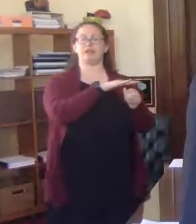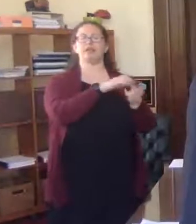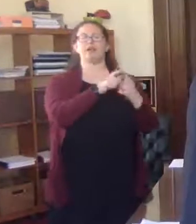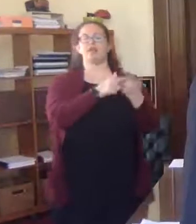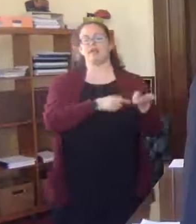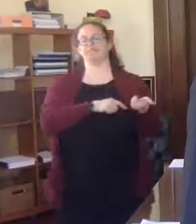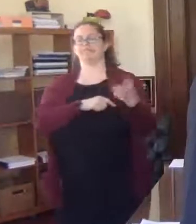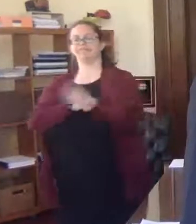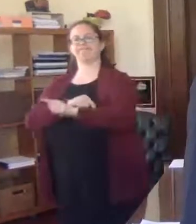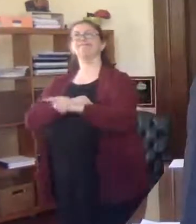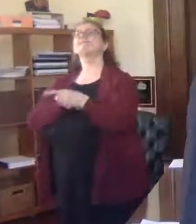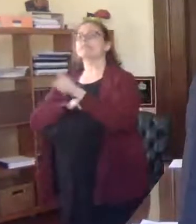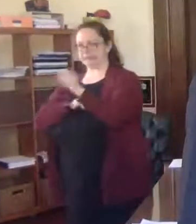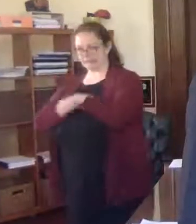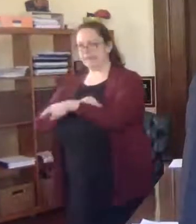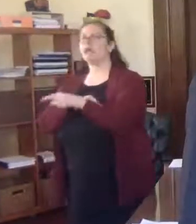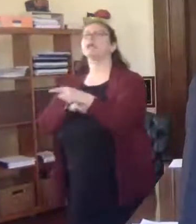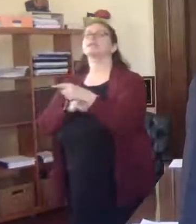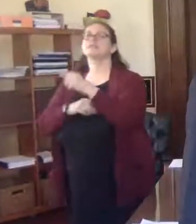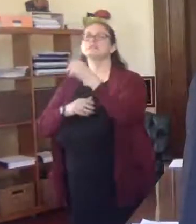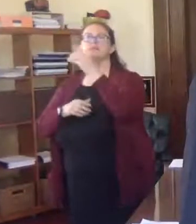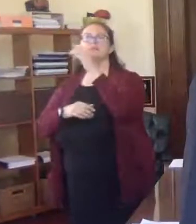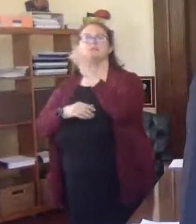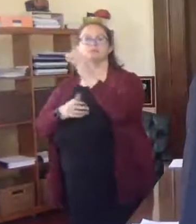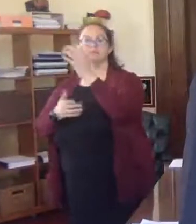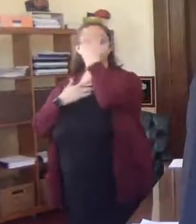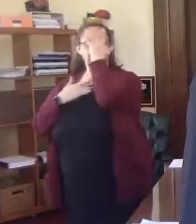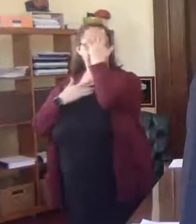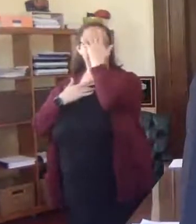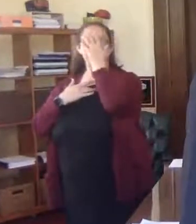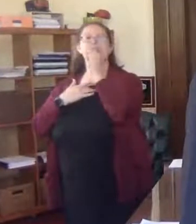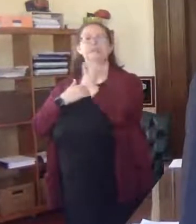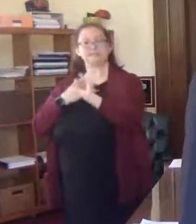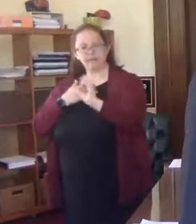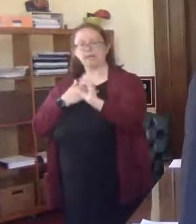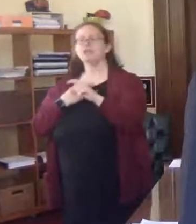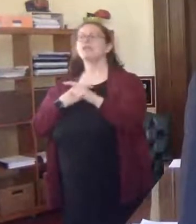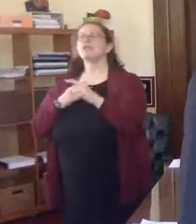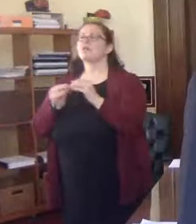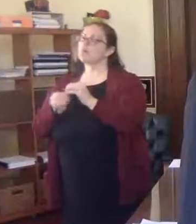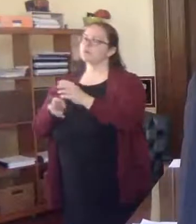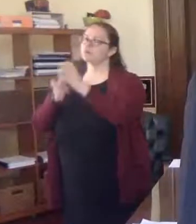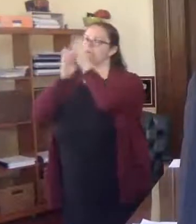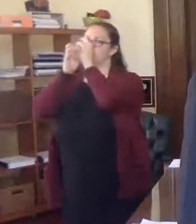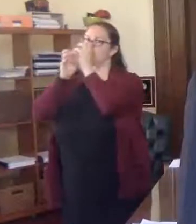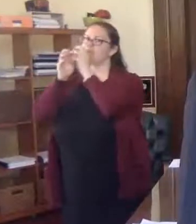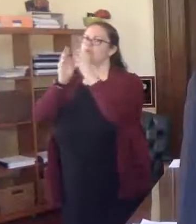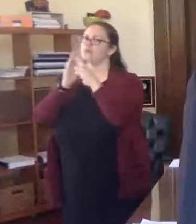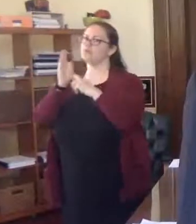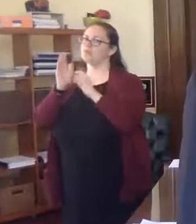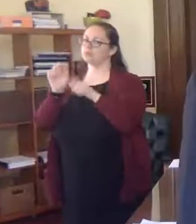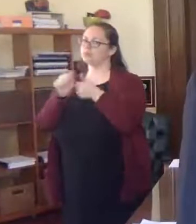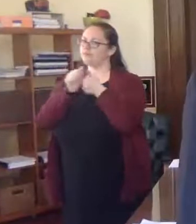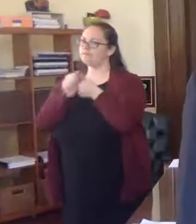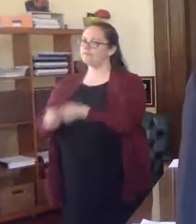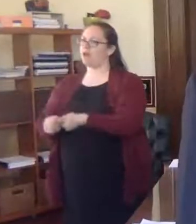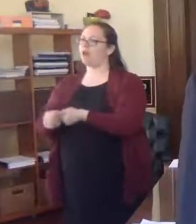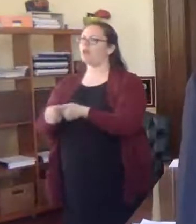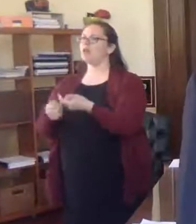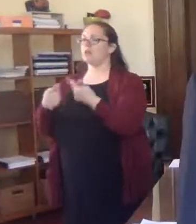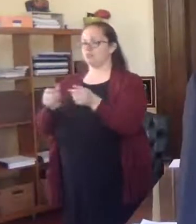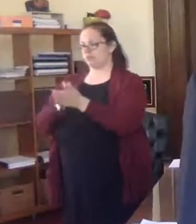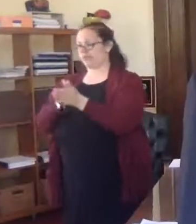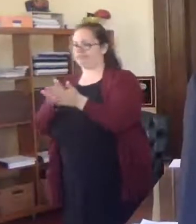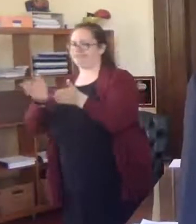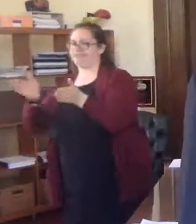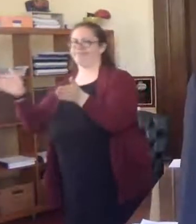that they're infected with COVID-19 and they have stricter measures that they have to follow throughout the duration of the isolation period.